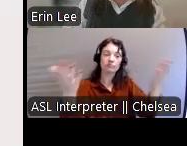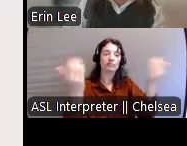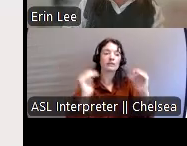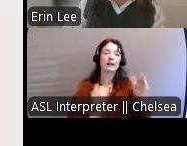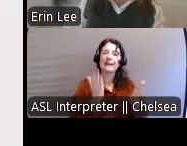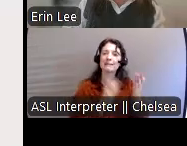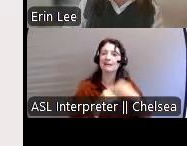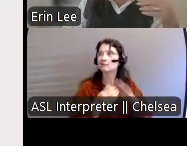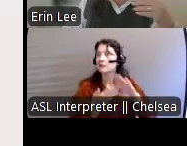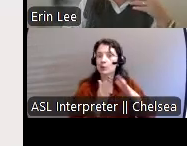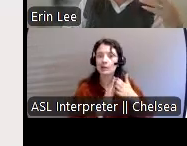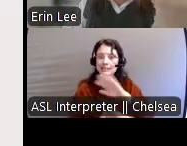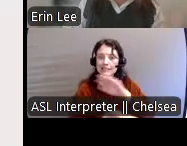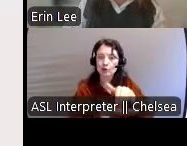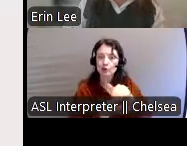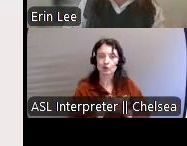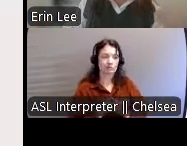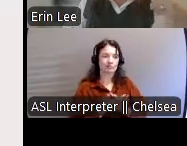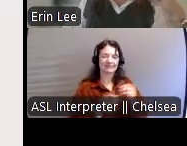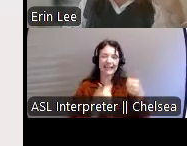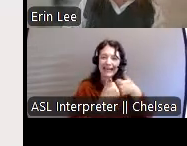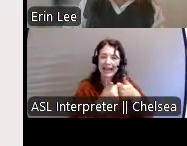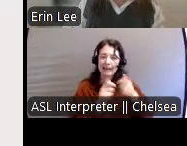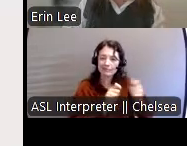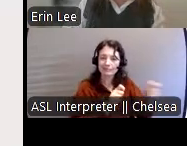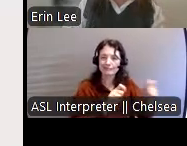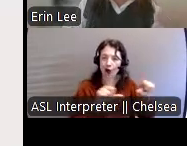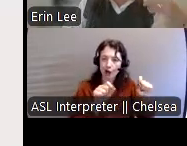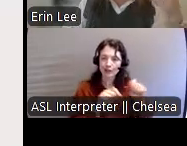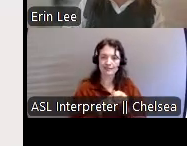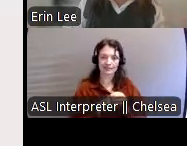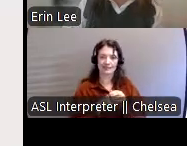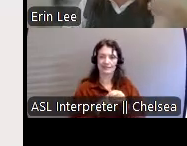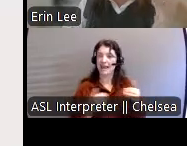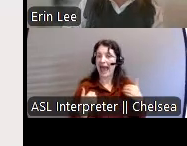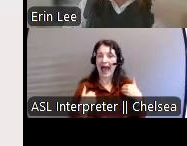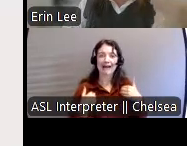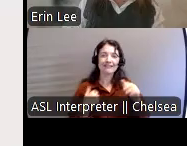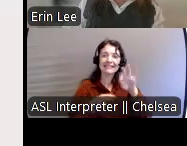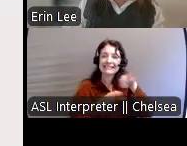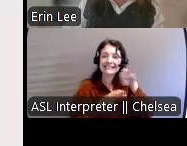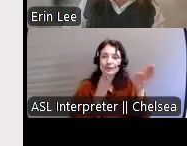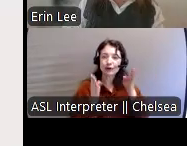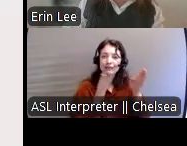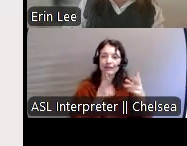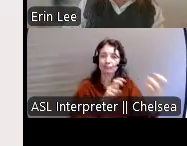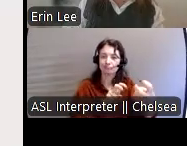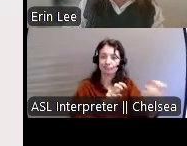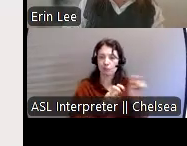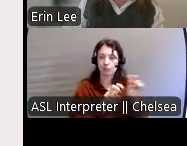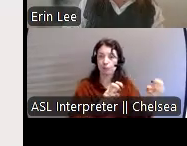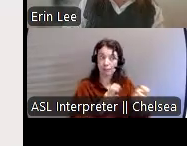play bridge, play bingo, do other things, have high teas. Are we engaging in servicing and sharing